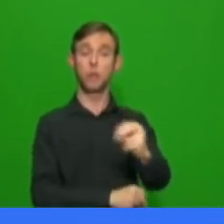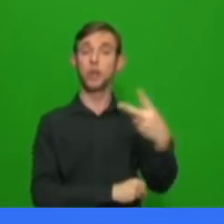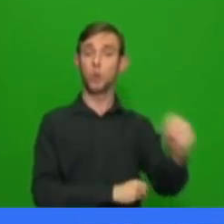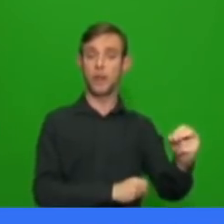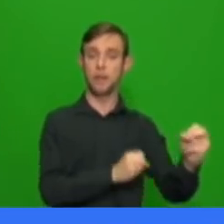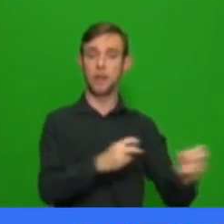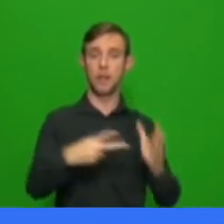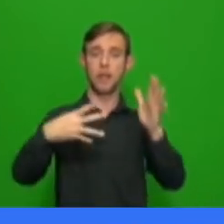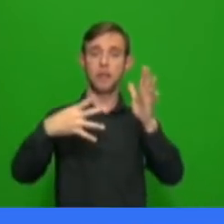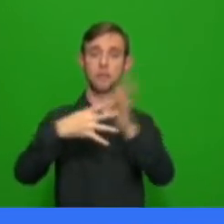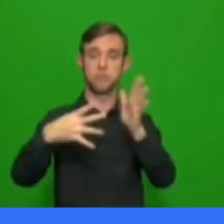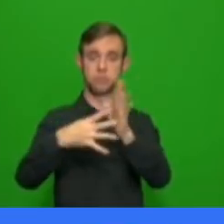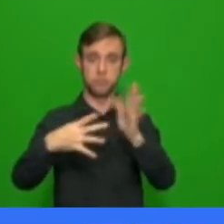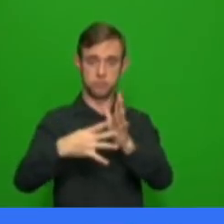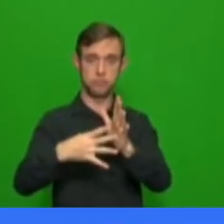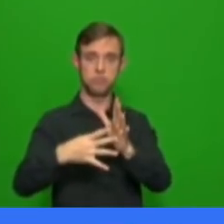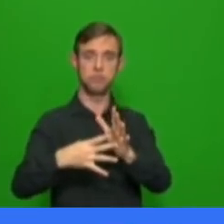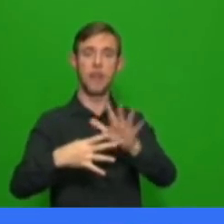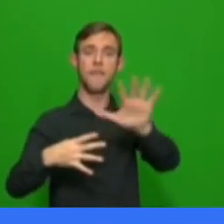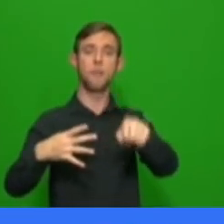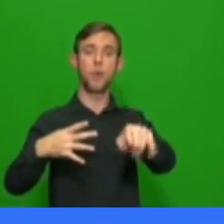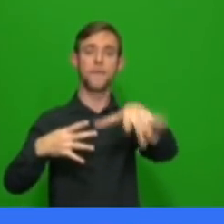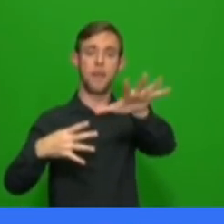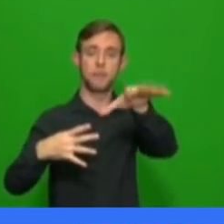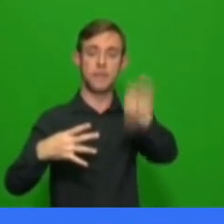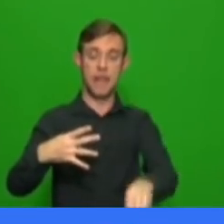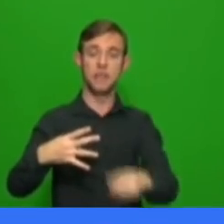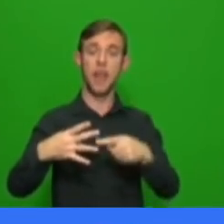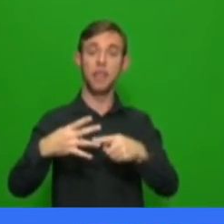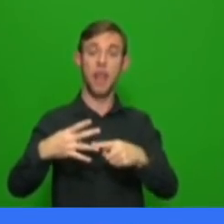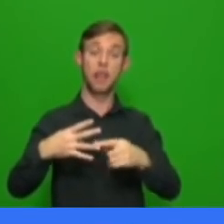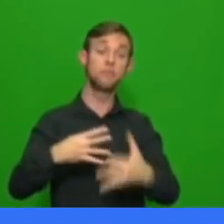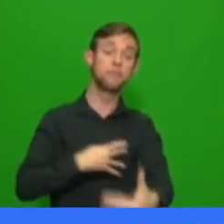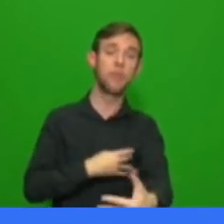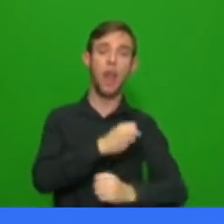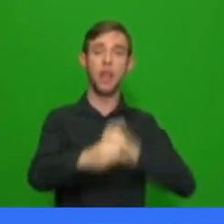at 4.5% in the last 2 quarters of